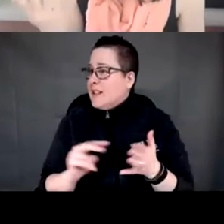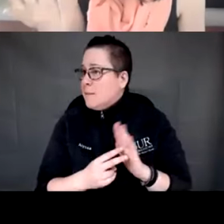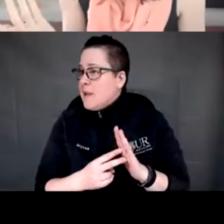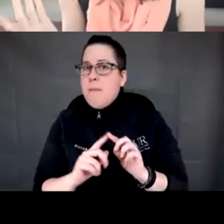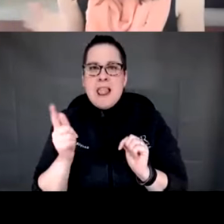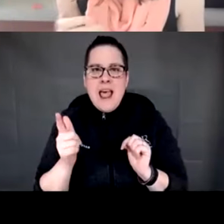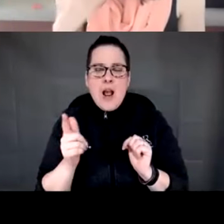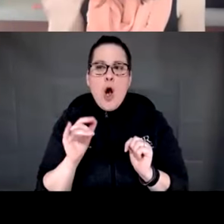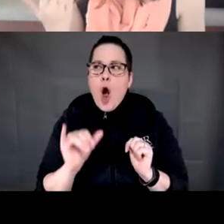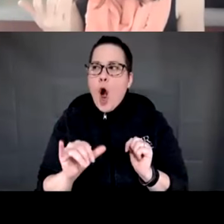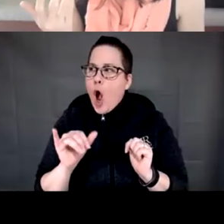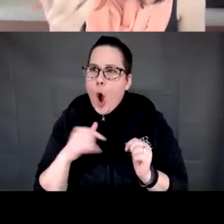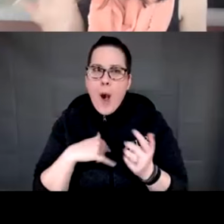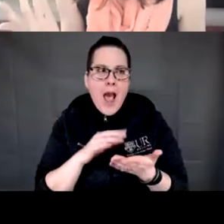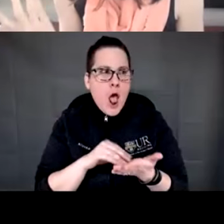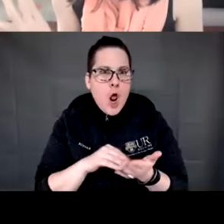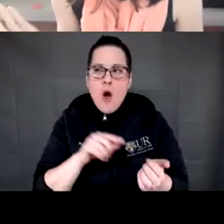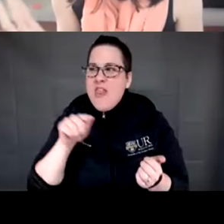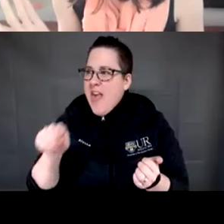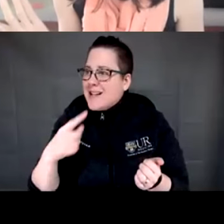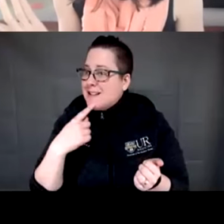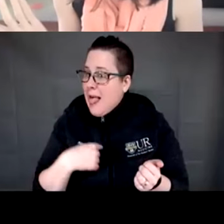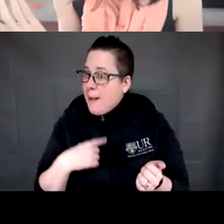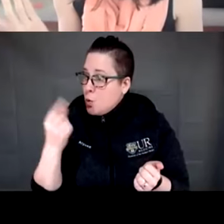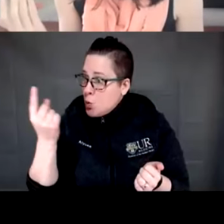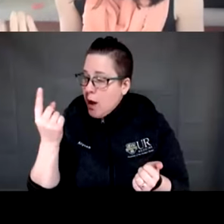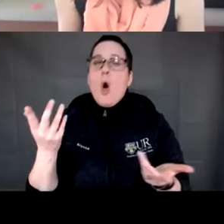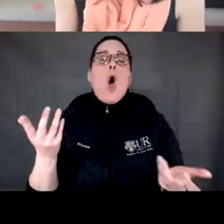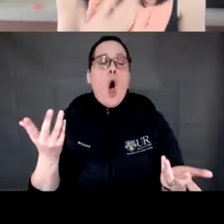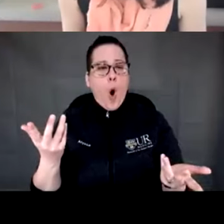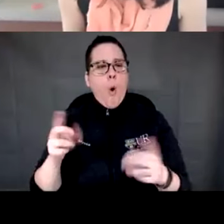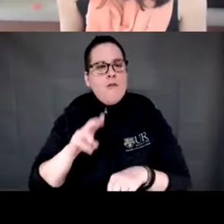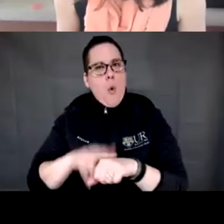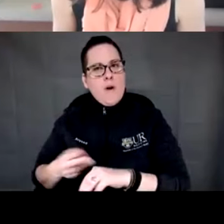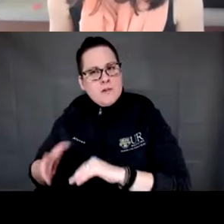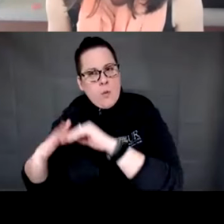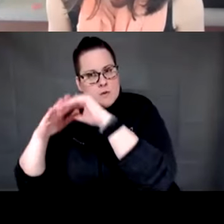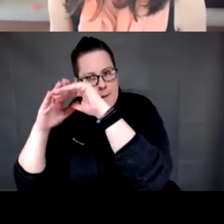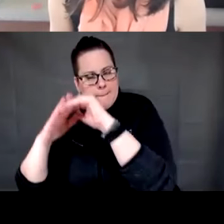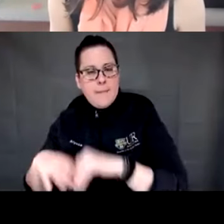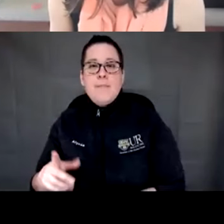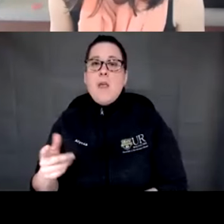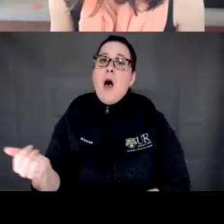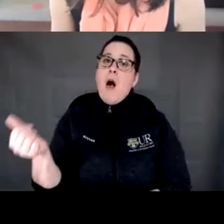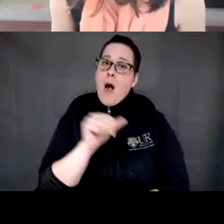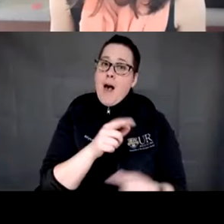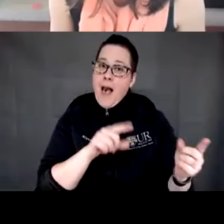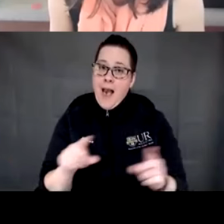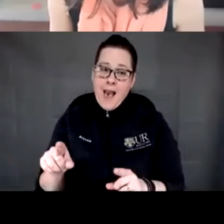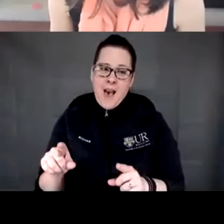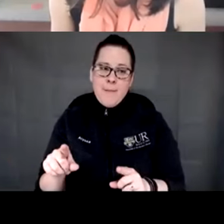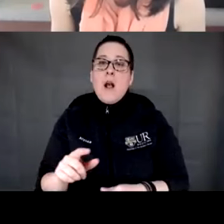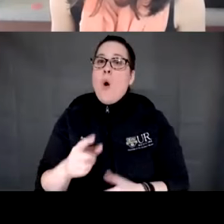as the animal learns that they provide an instruction for what it's supposed to do. The other thing that's happening over training is happening to